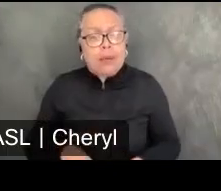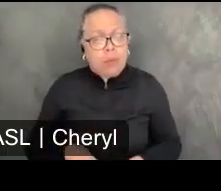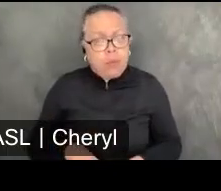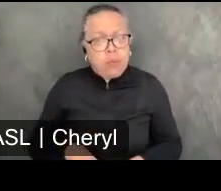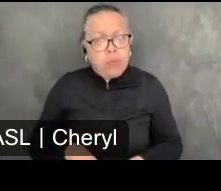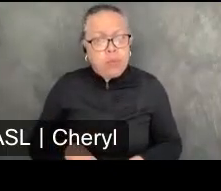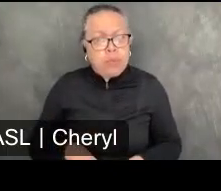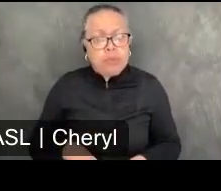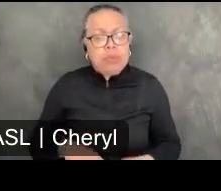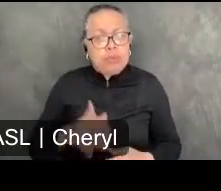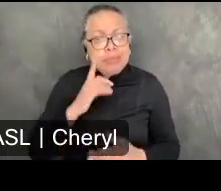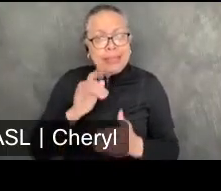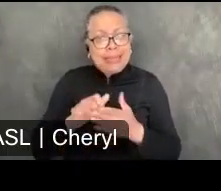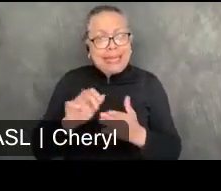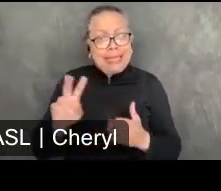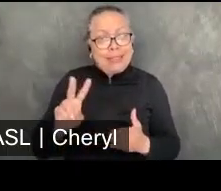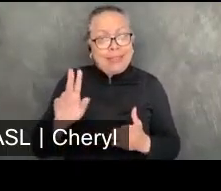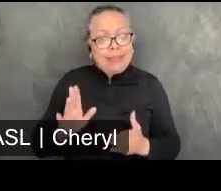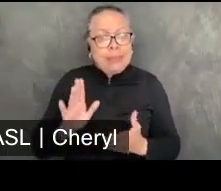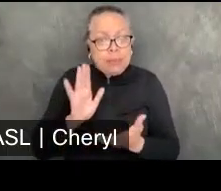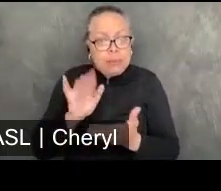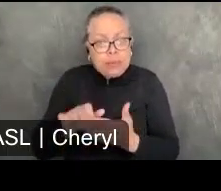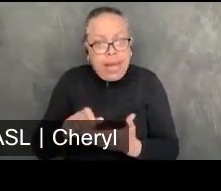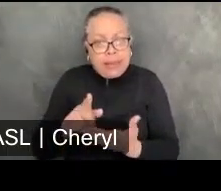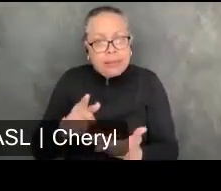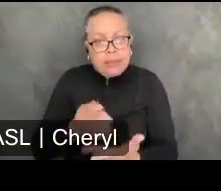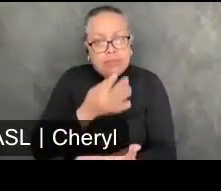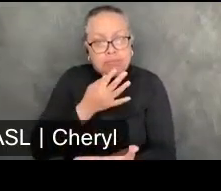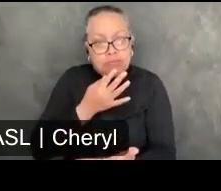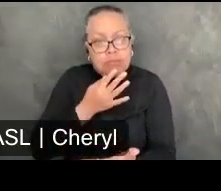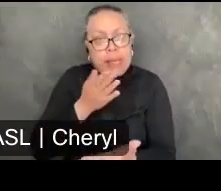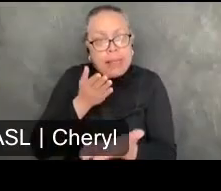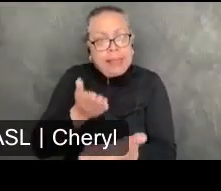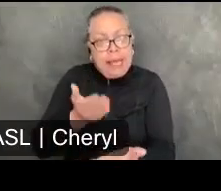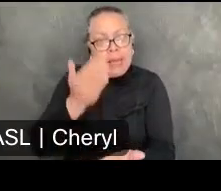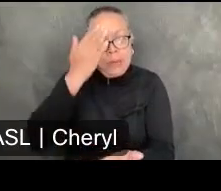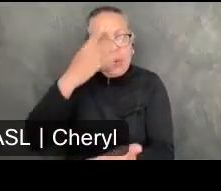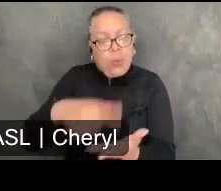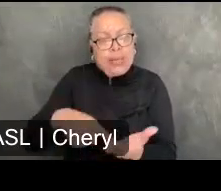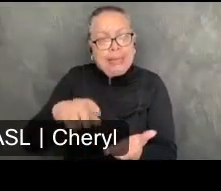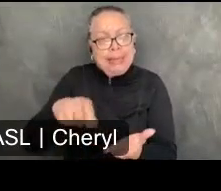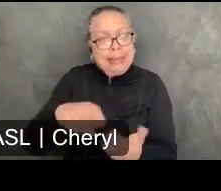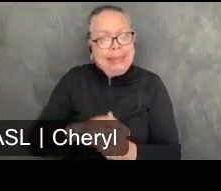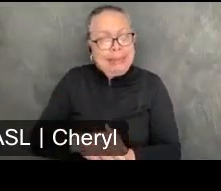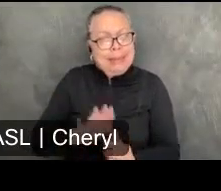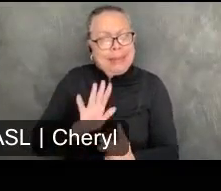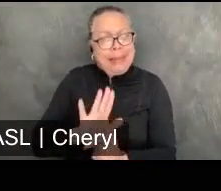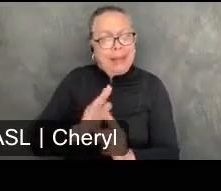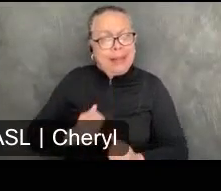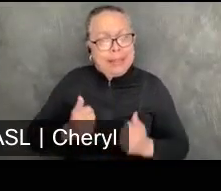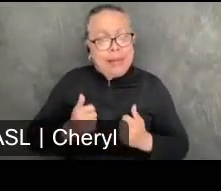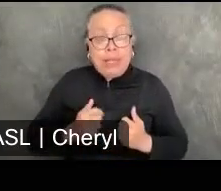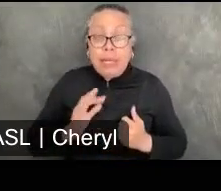on your experience. You know what you need, whether you're in this relationship, another relationship,